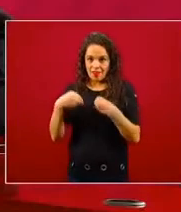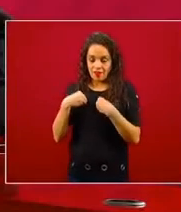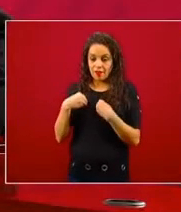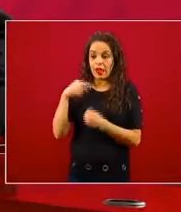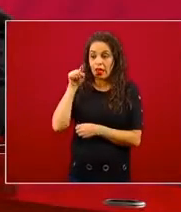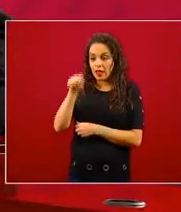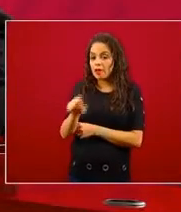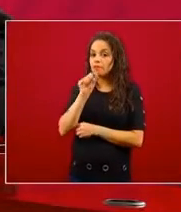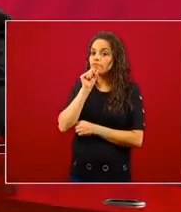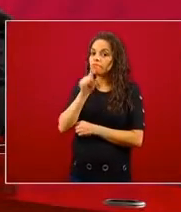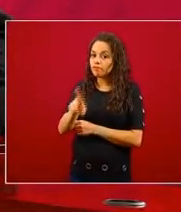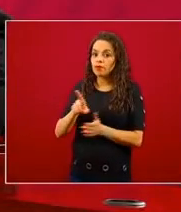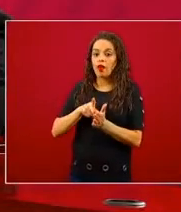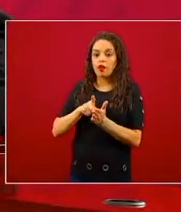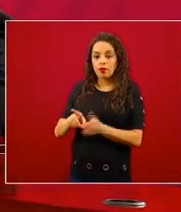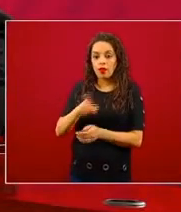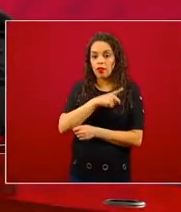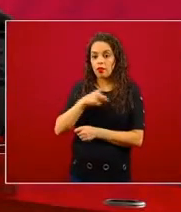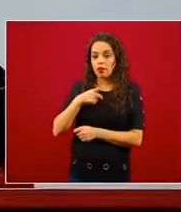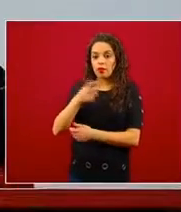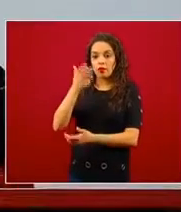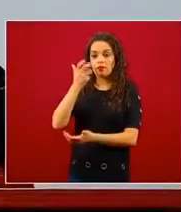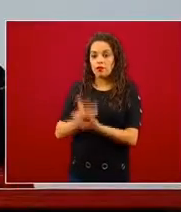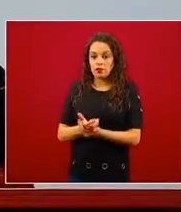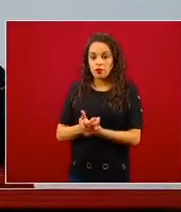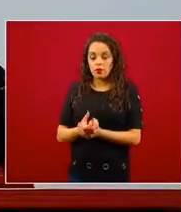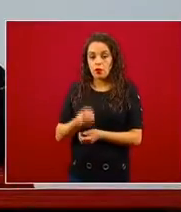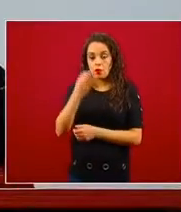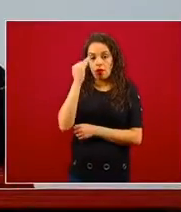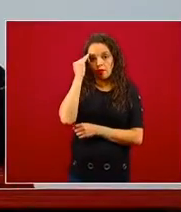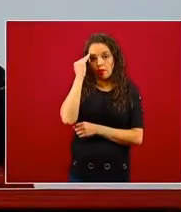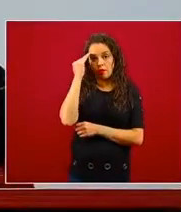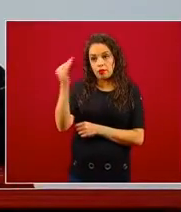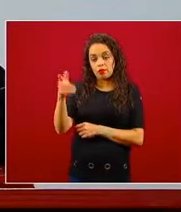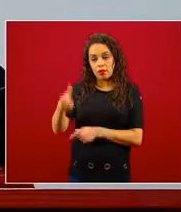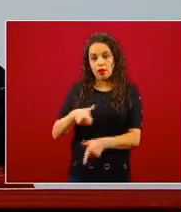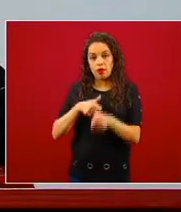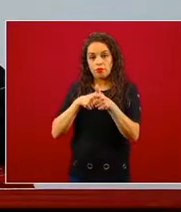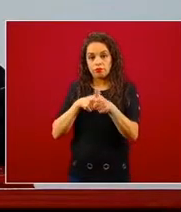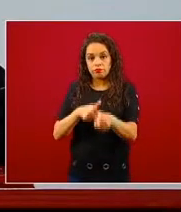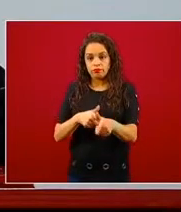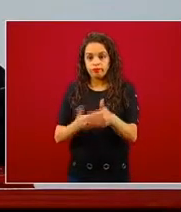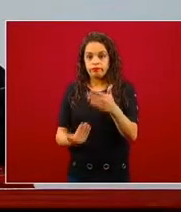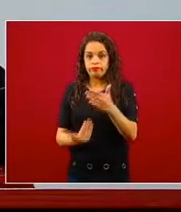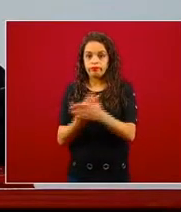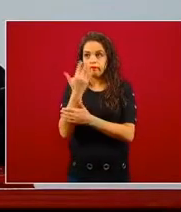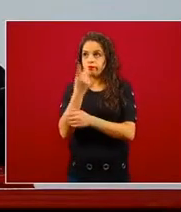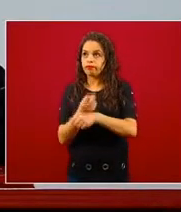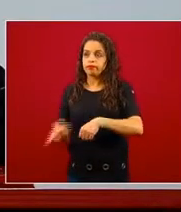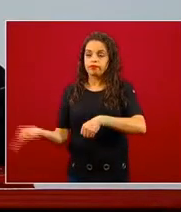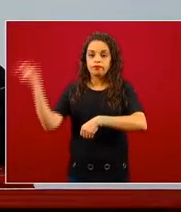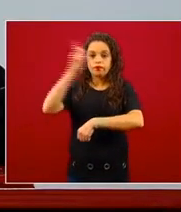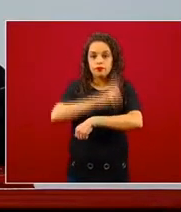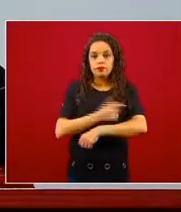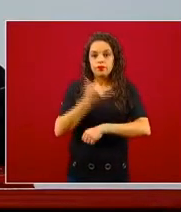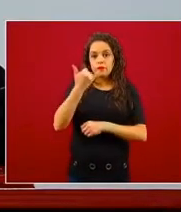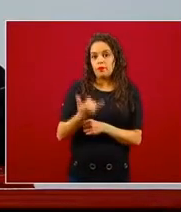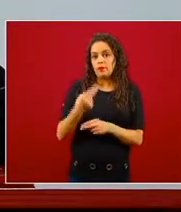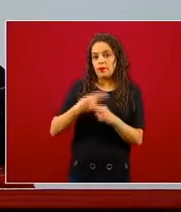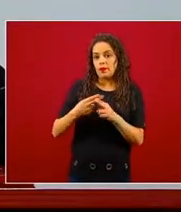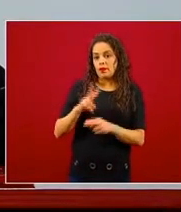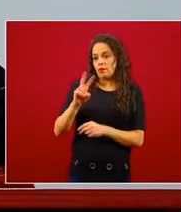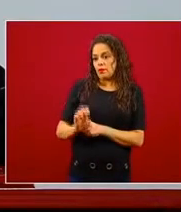So I ask from my position here to ensure that these domestic workers have the right to take a